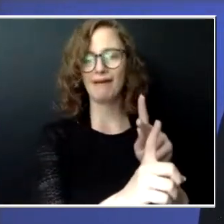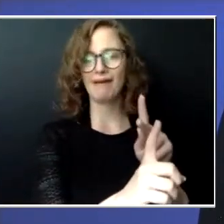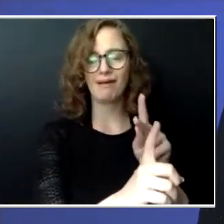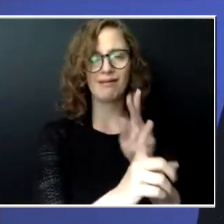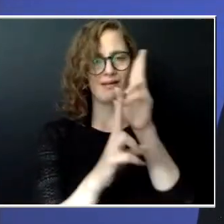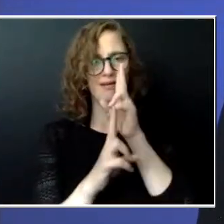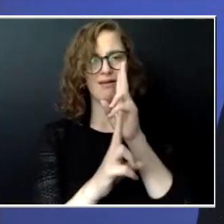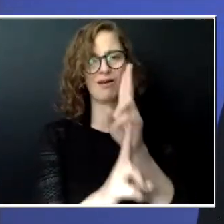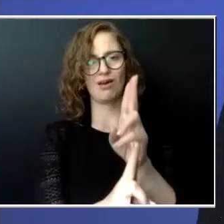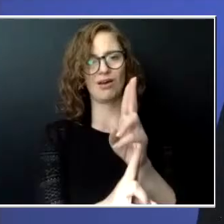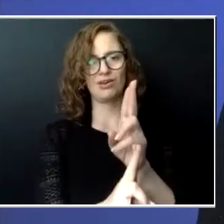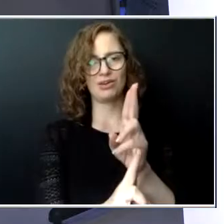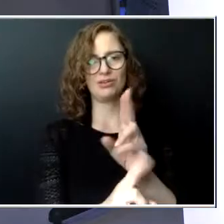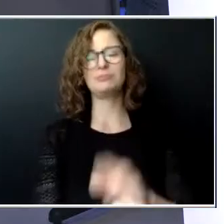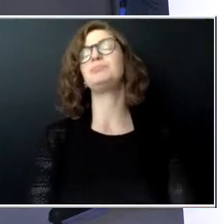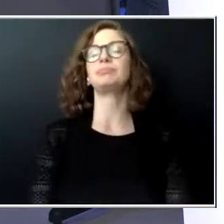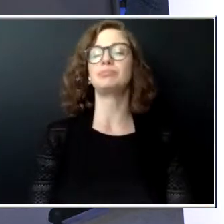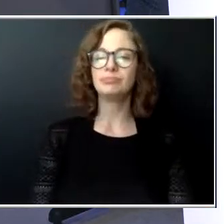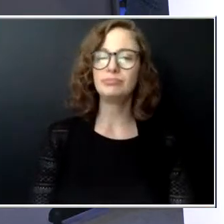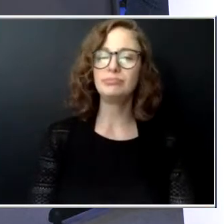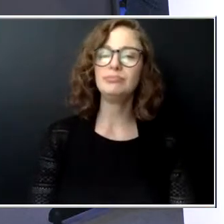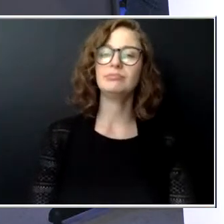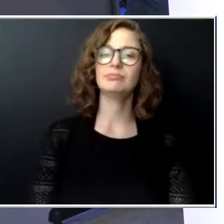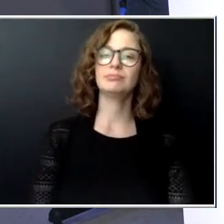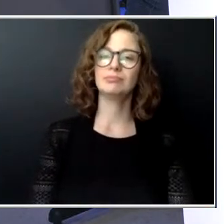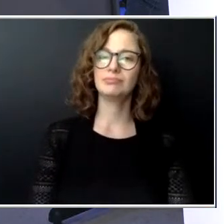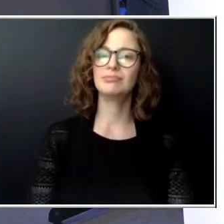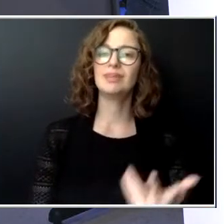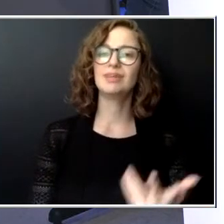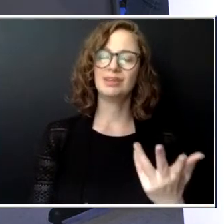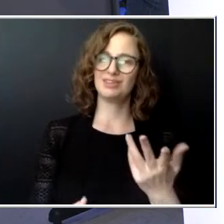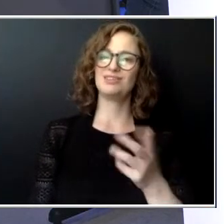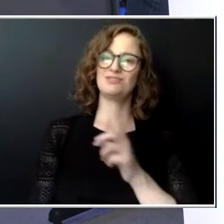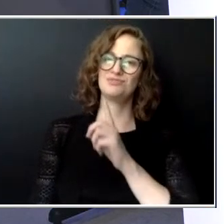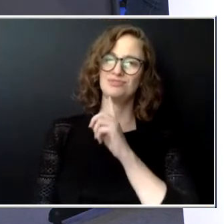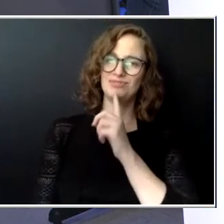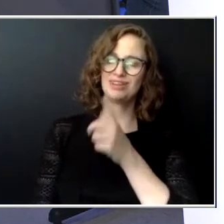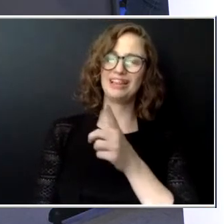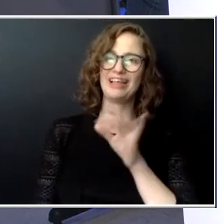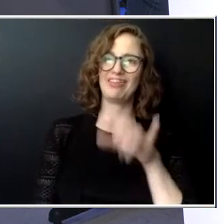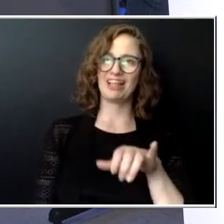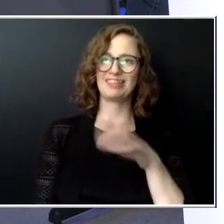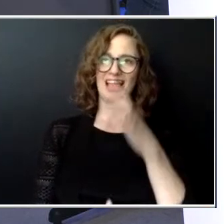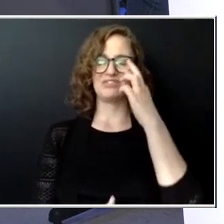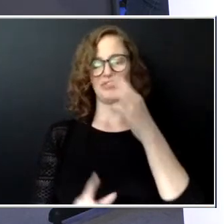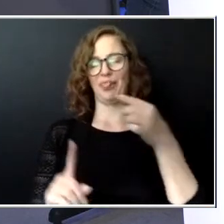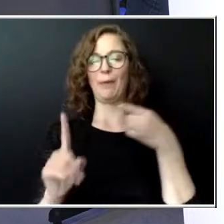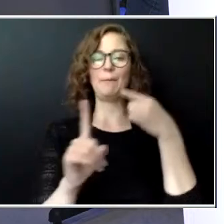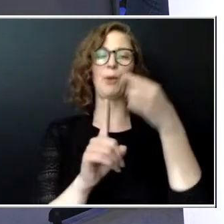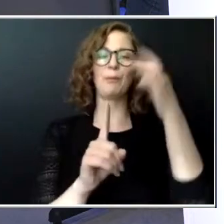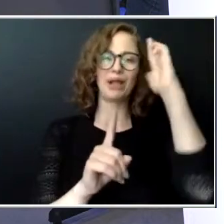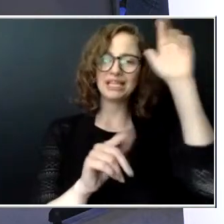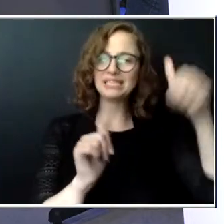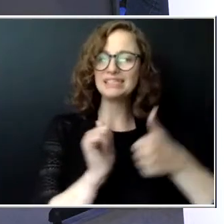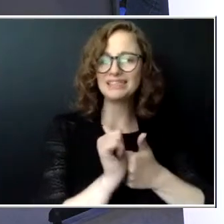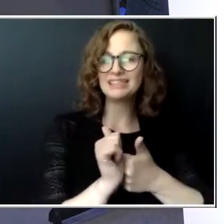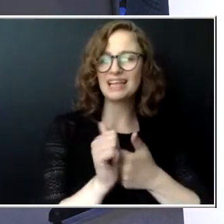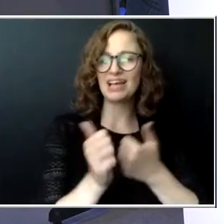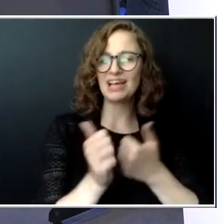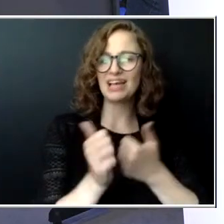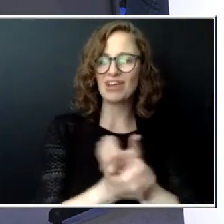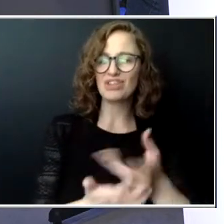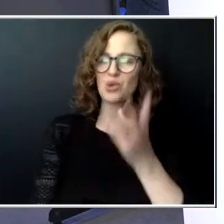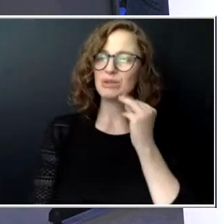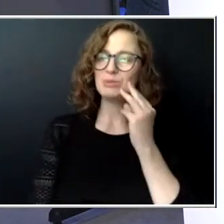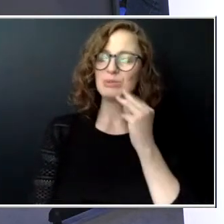Serve the purpose Yeah. of going through all that you've gone through. And Dr. Ahmed Todd now in the survivorship Yes, phase, which yeah. is what